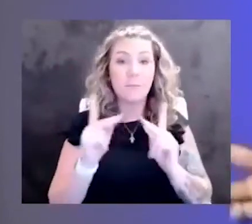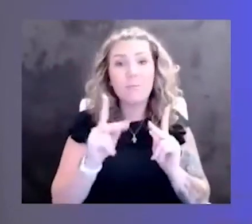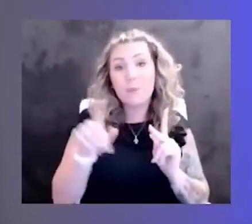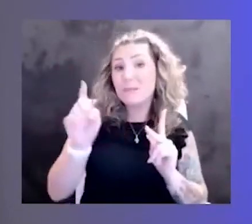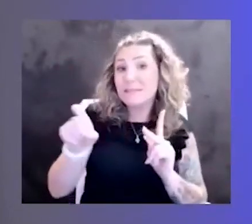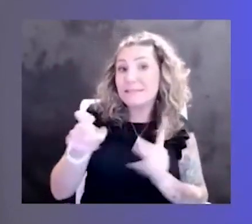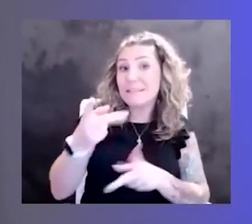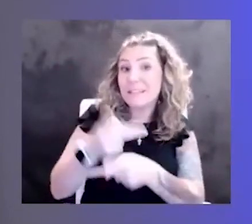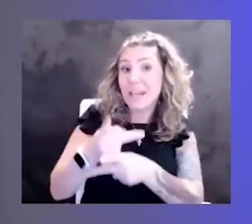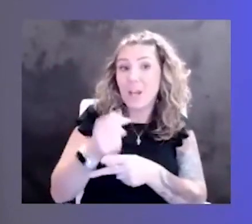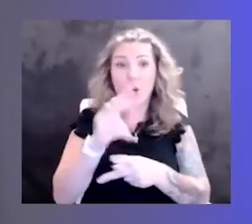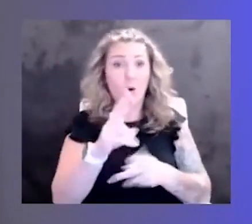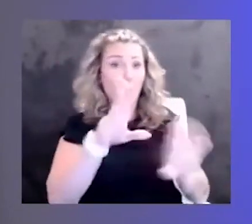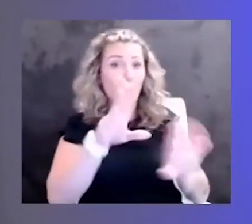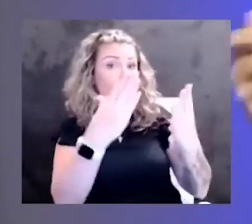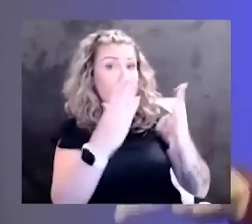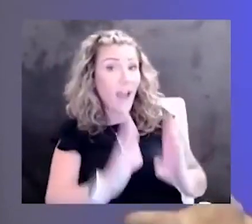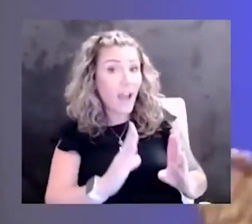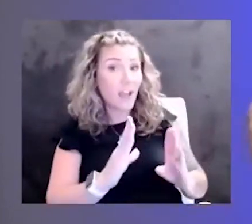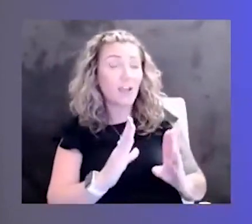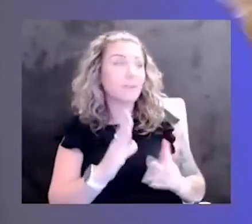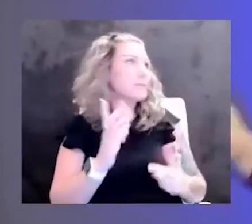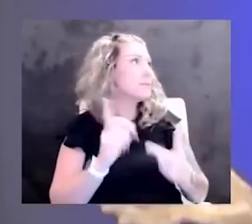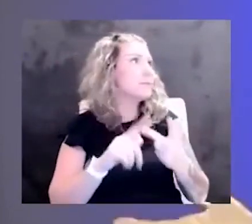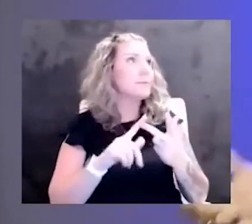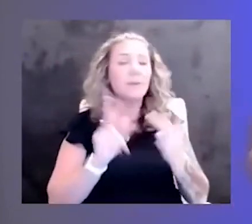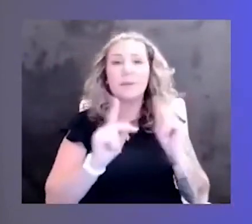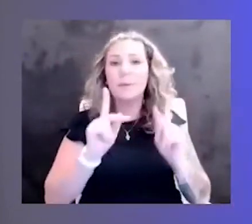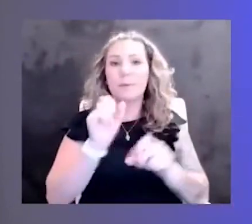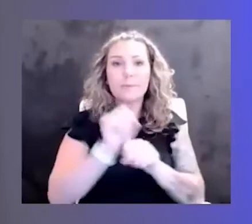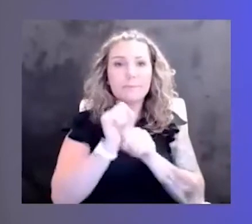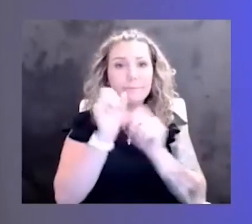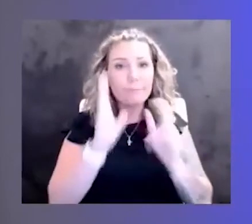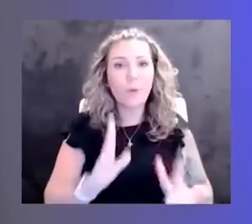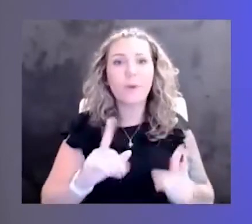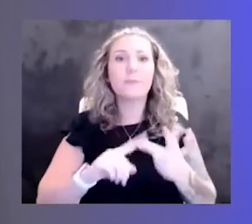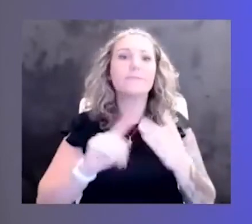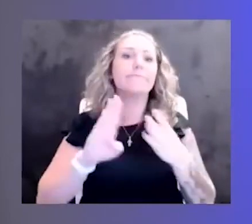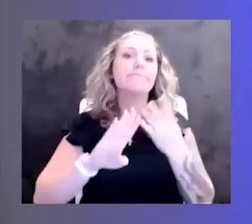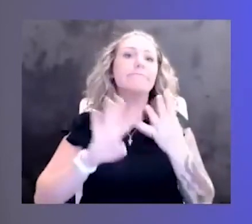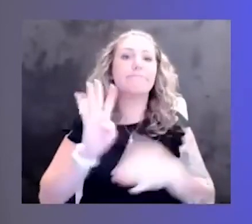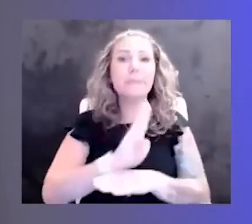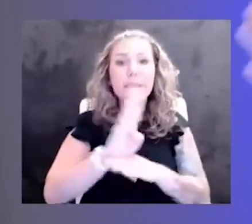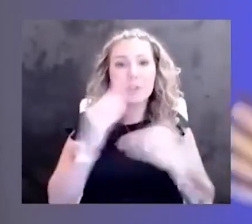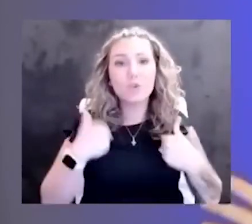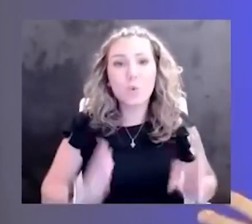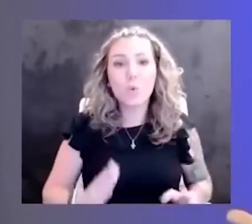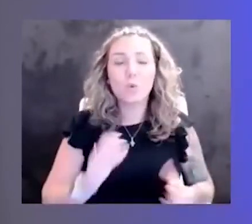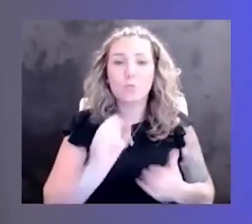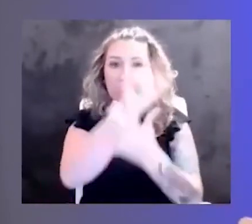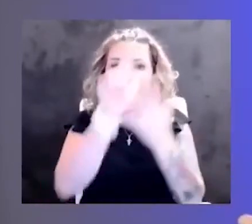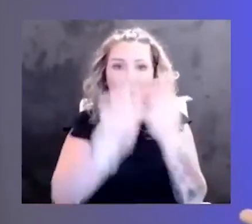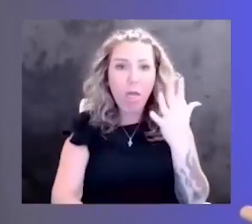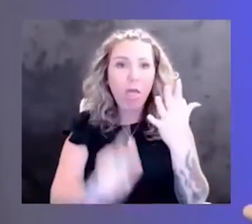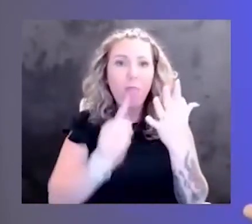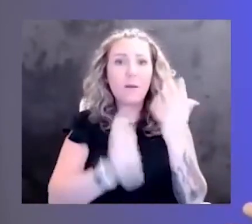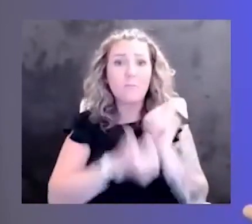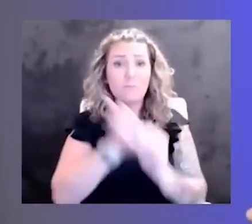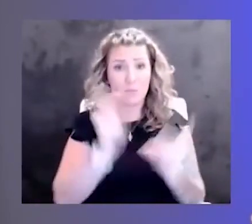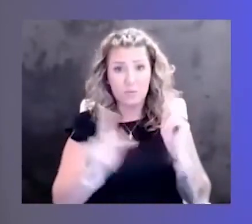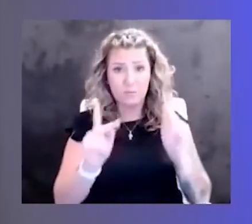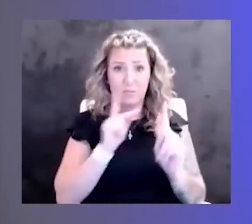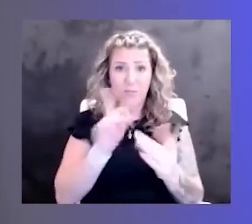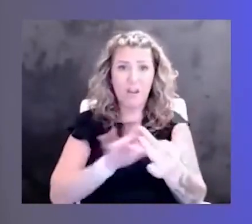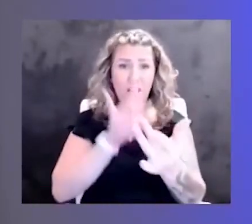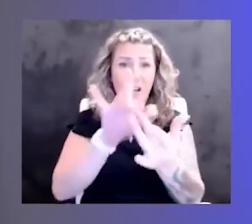who were providers, people who were employers, people who were employees, the vast majority of people who were reaching out